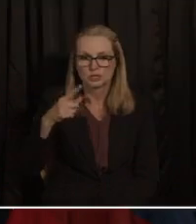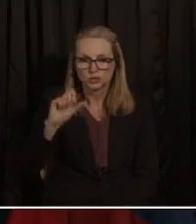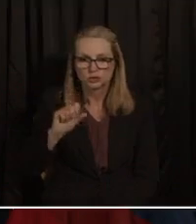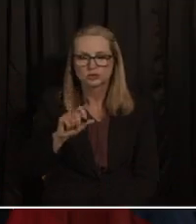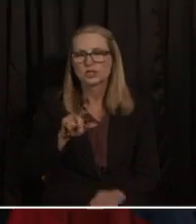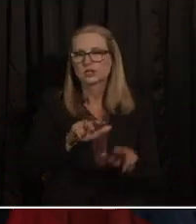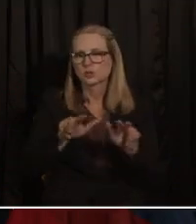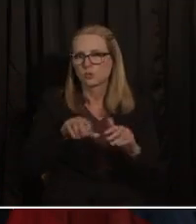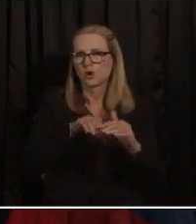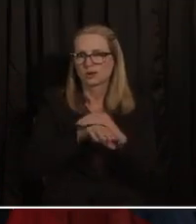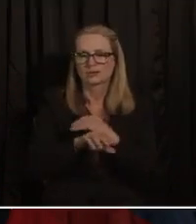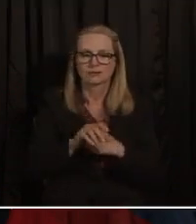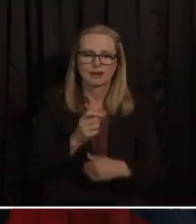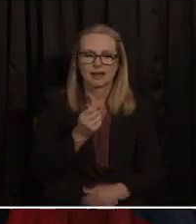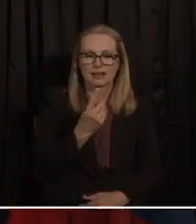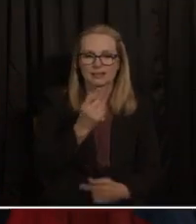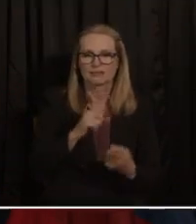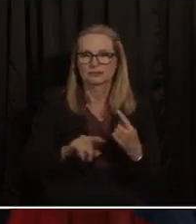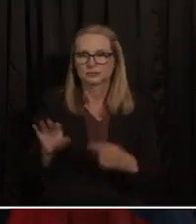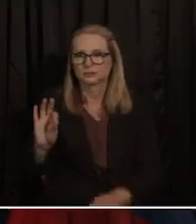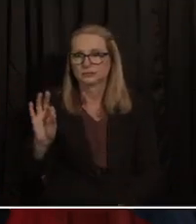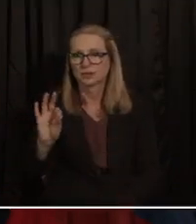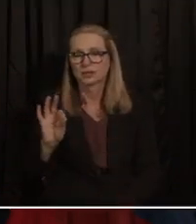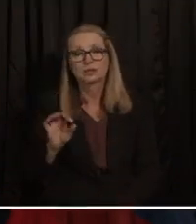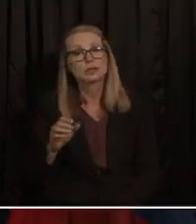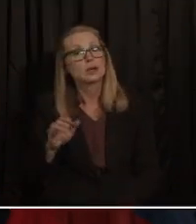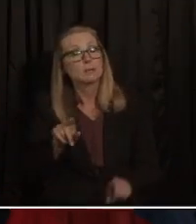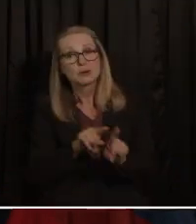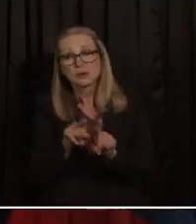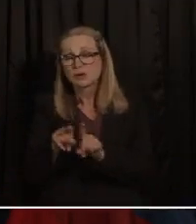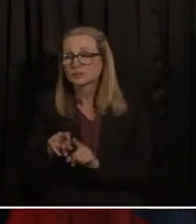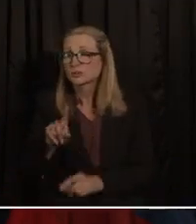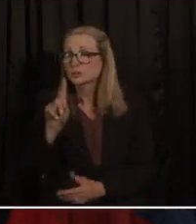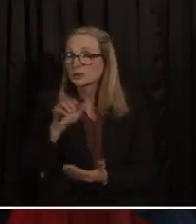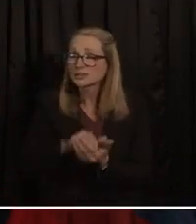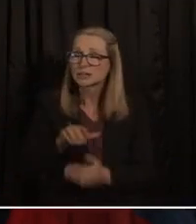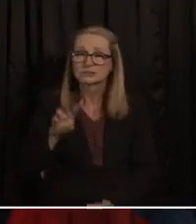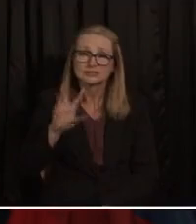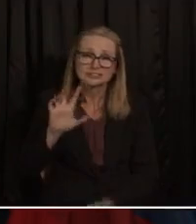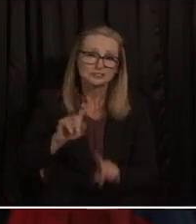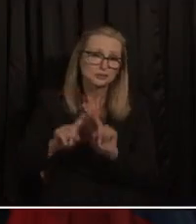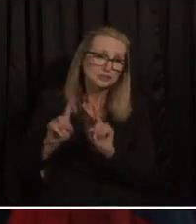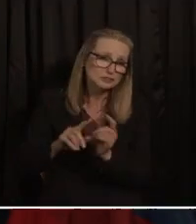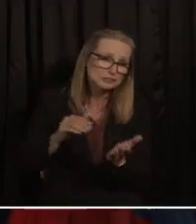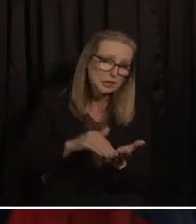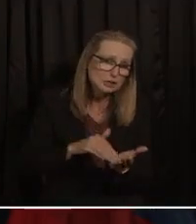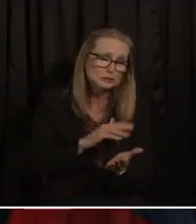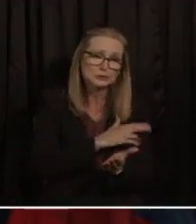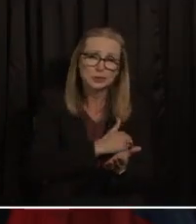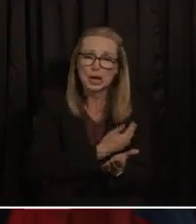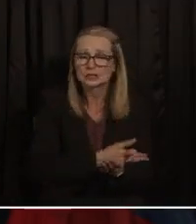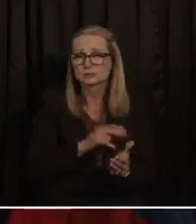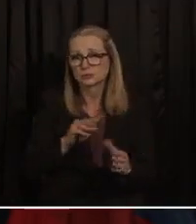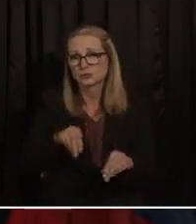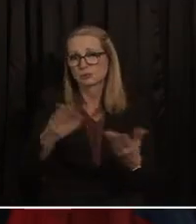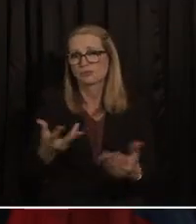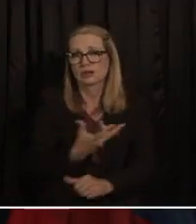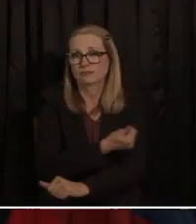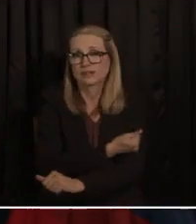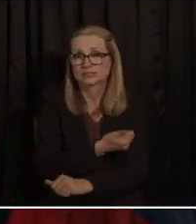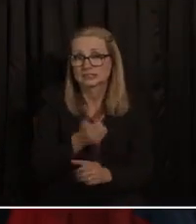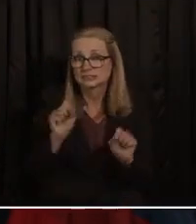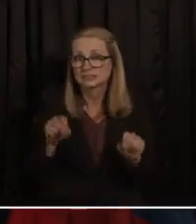p.m. But there's also 1,600 providers across the state of the vaccine. Any one of them can give you the booster when you fit the criteria.